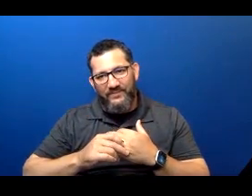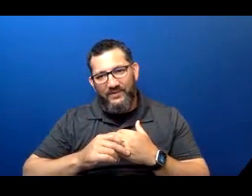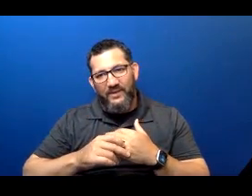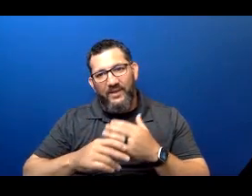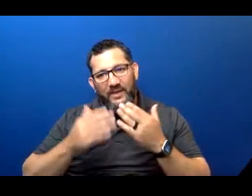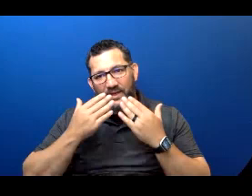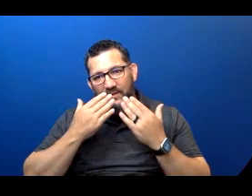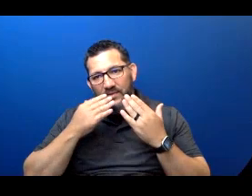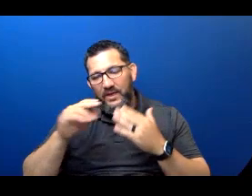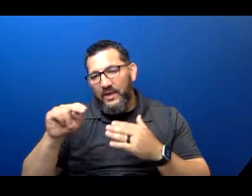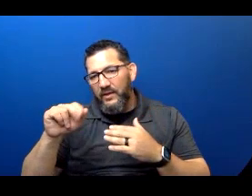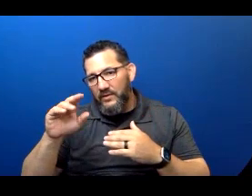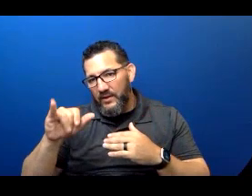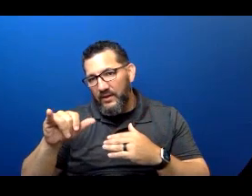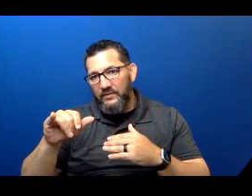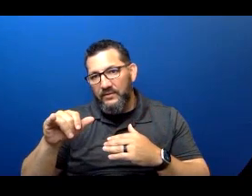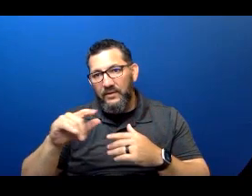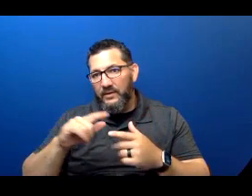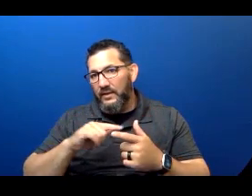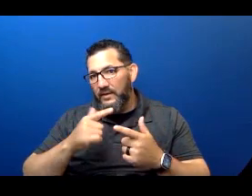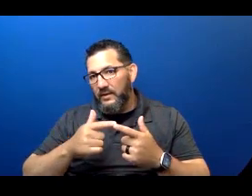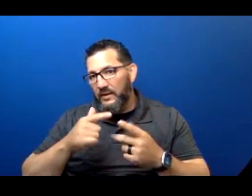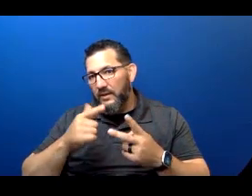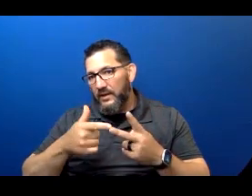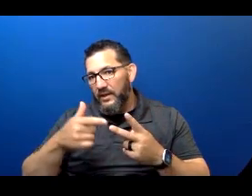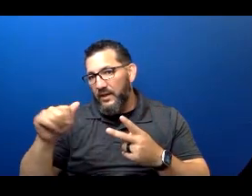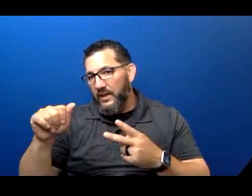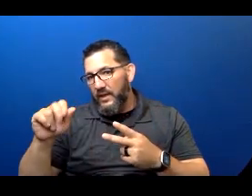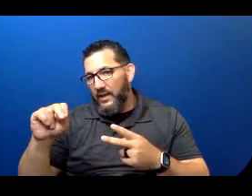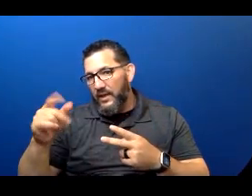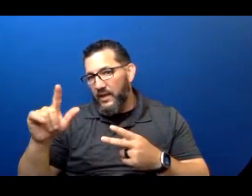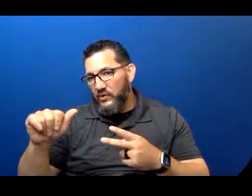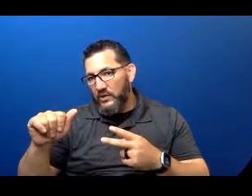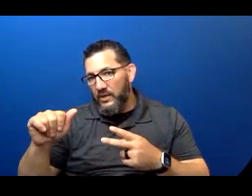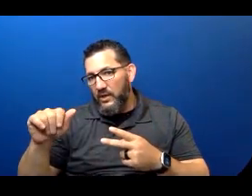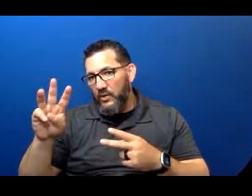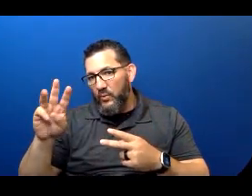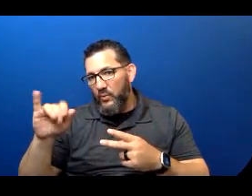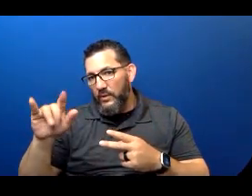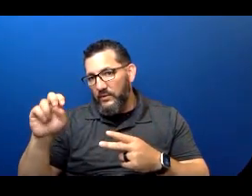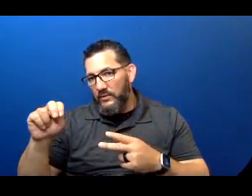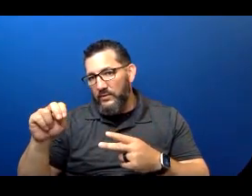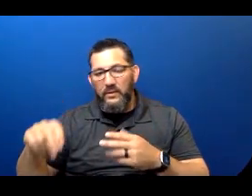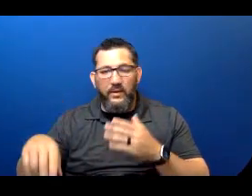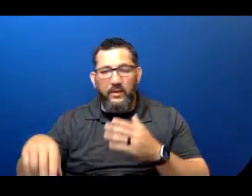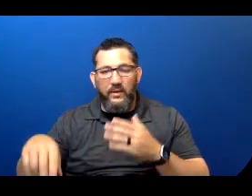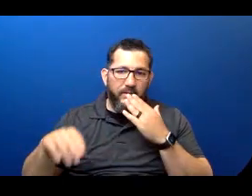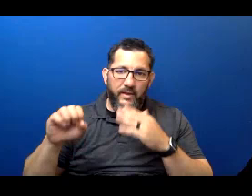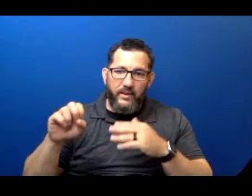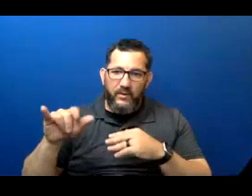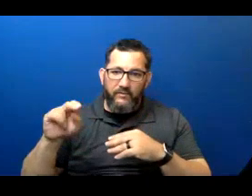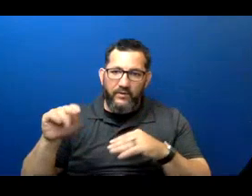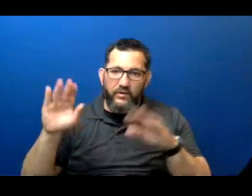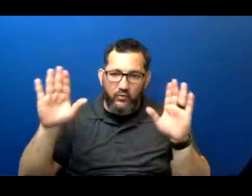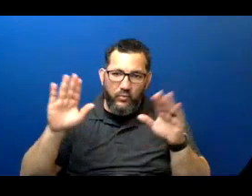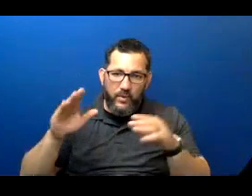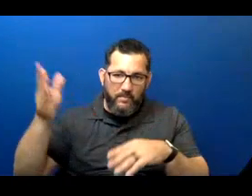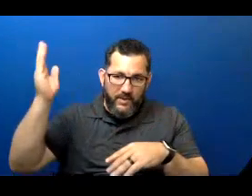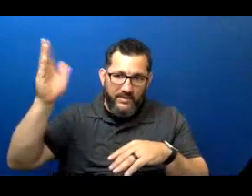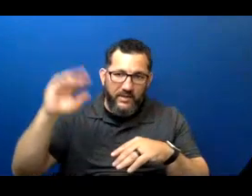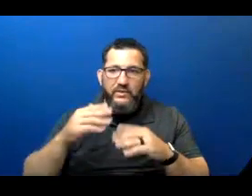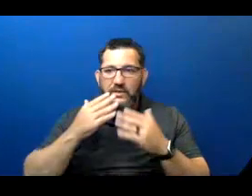Thank you, Nancy. And then just Angela Wilson. Hi, thank you, Evelyn. A great presentation. Thank you so much. And